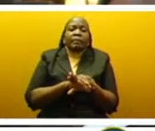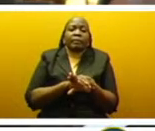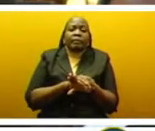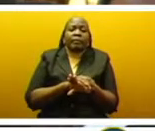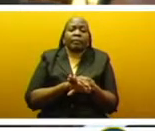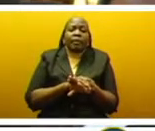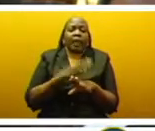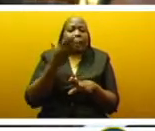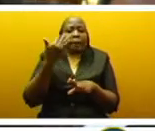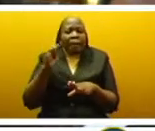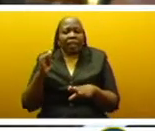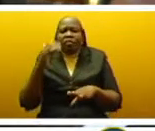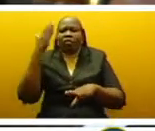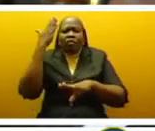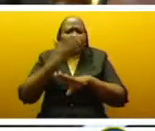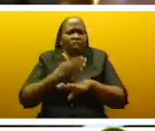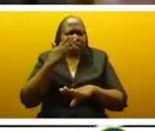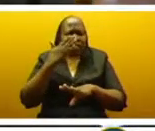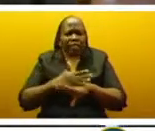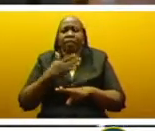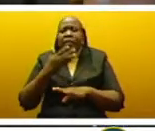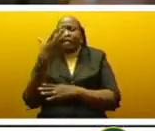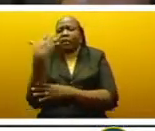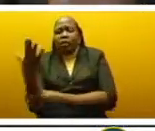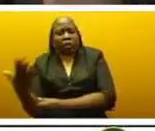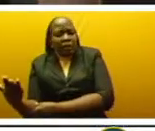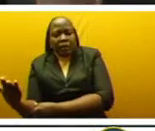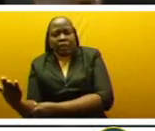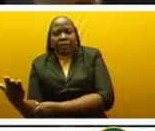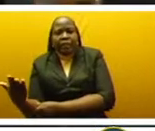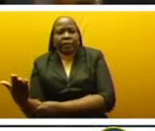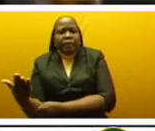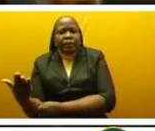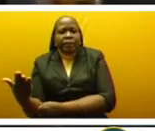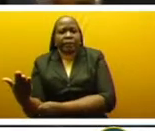by falsifying documents,